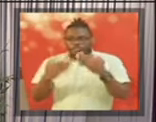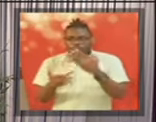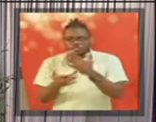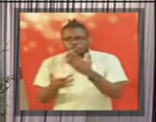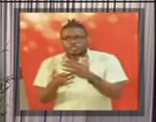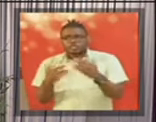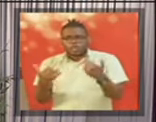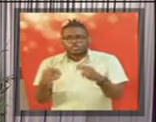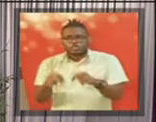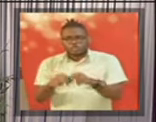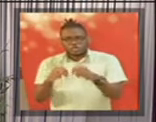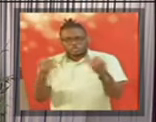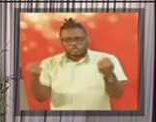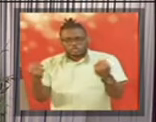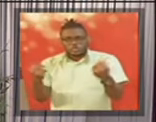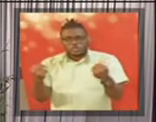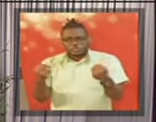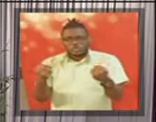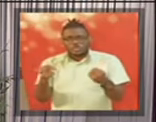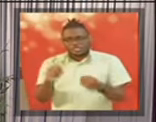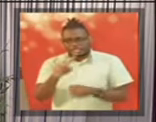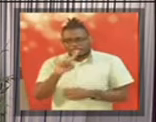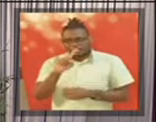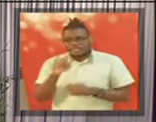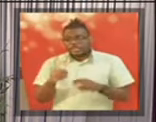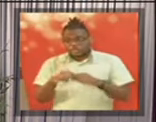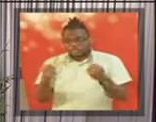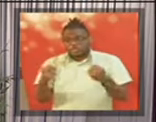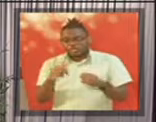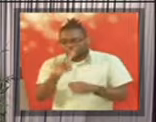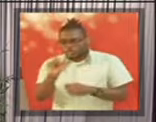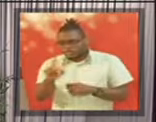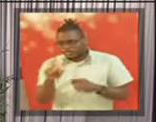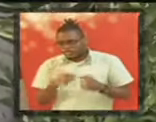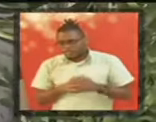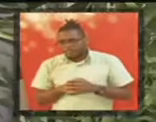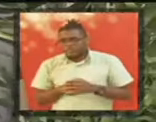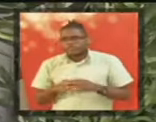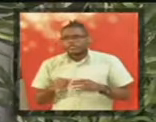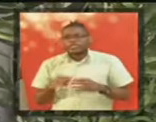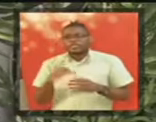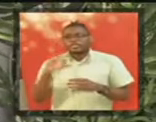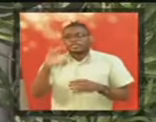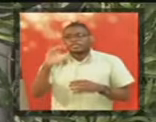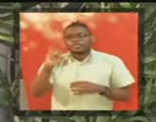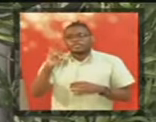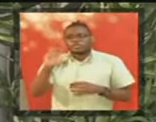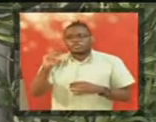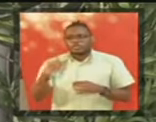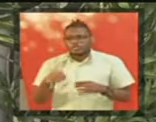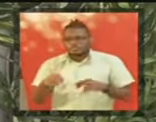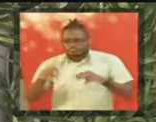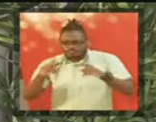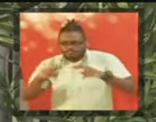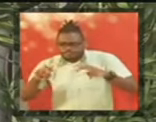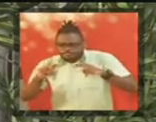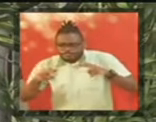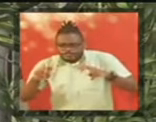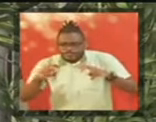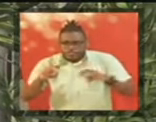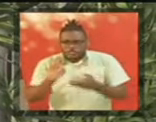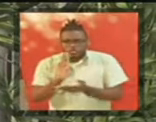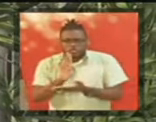questions here sent to me. This is for CMO. A study from the University of Miami suggested that